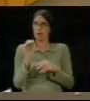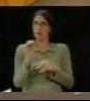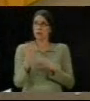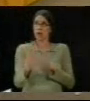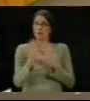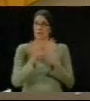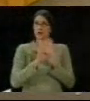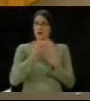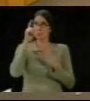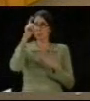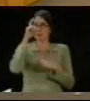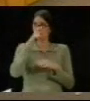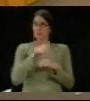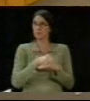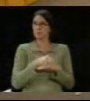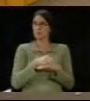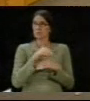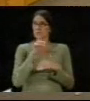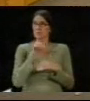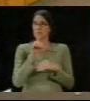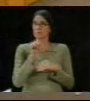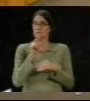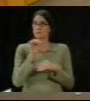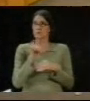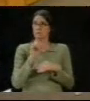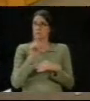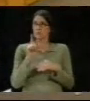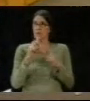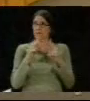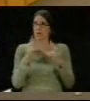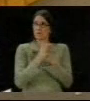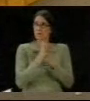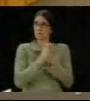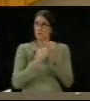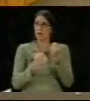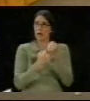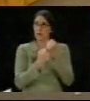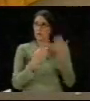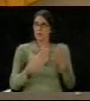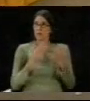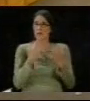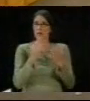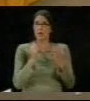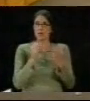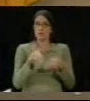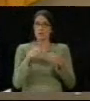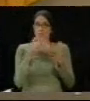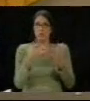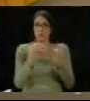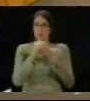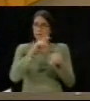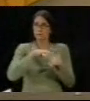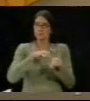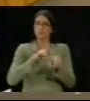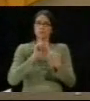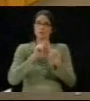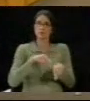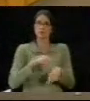wisely. David is a very zealous advocate. He has given us an extension of time to